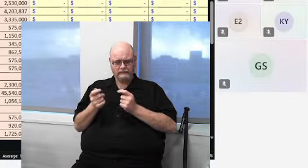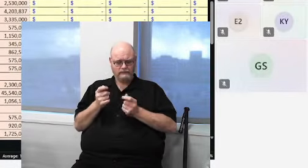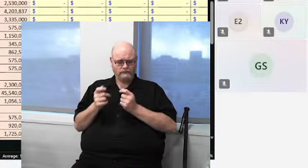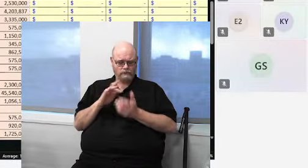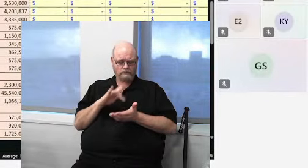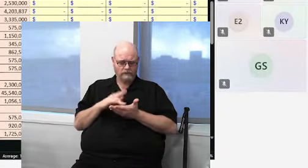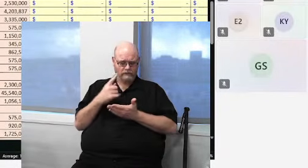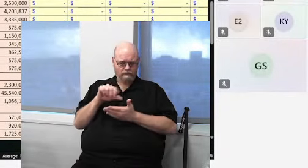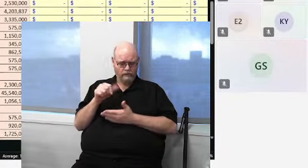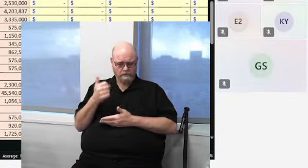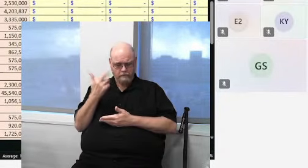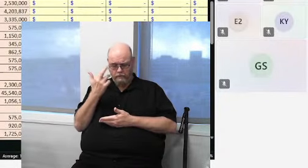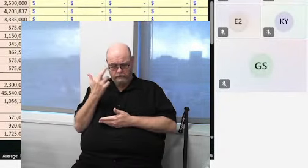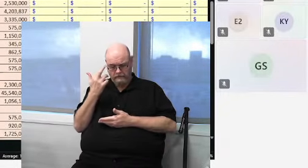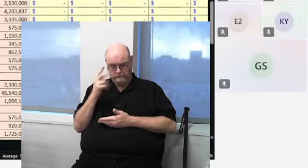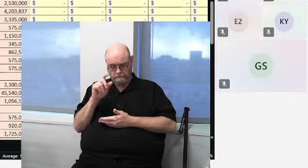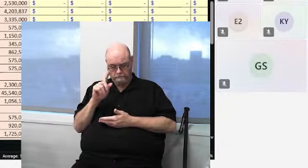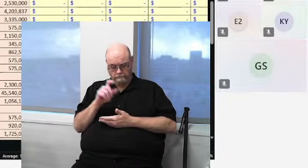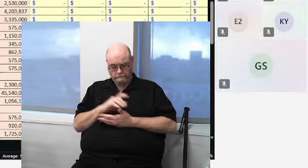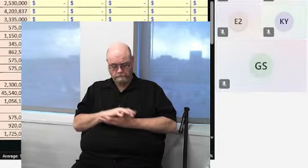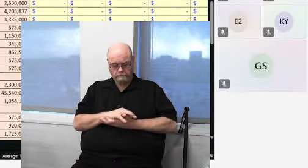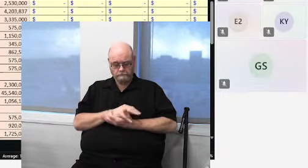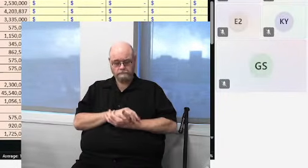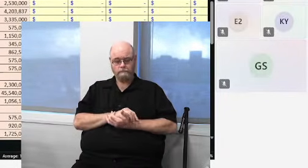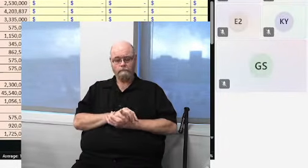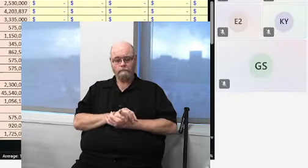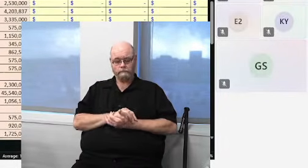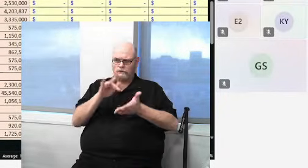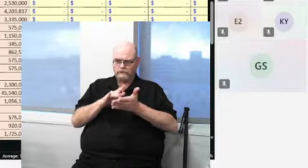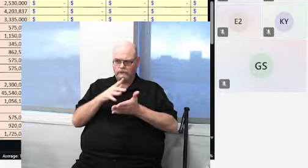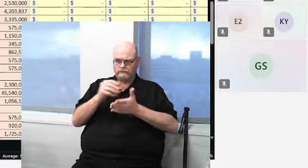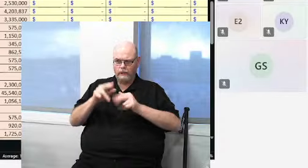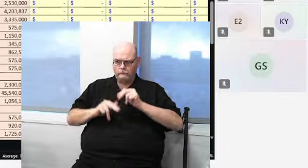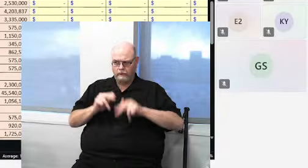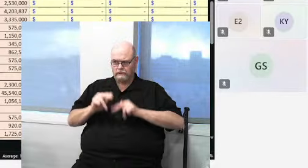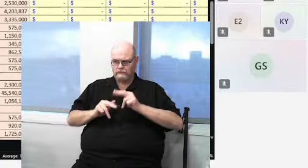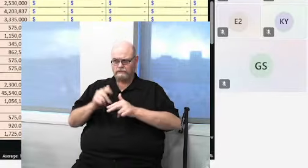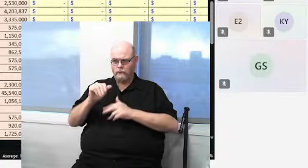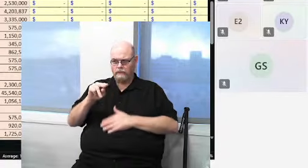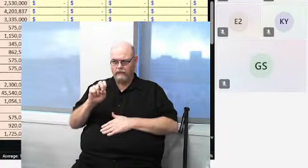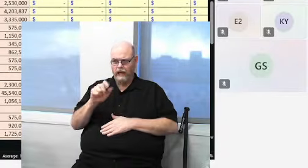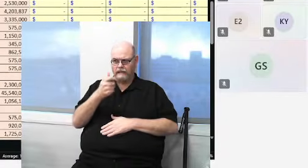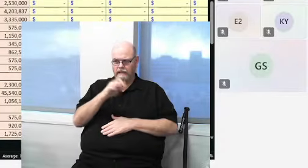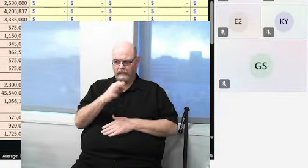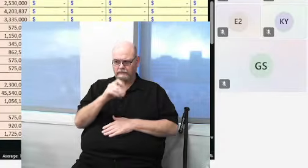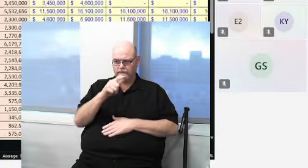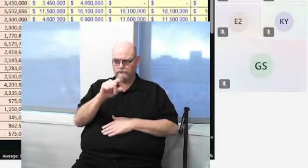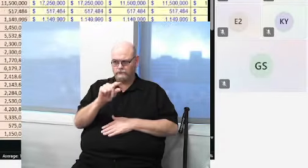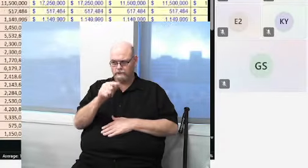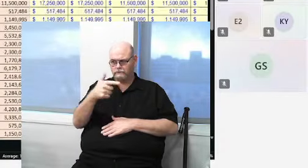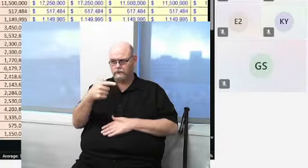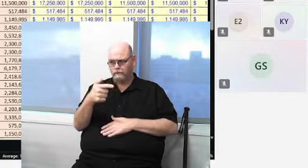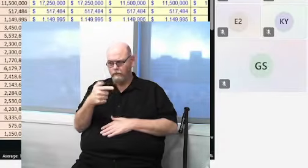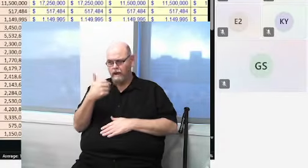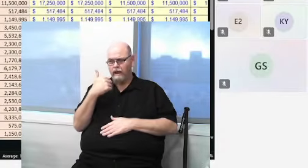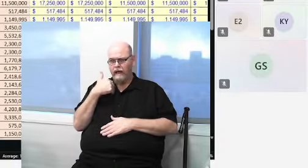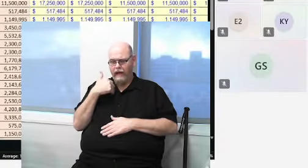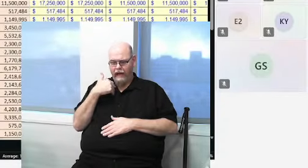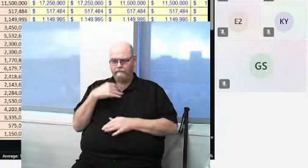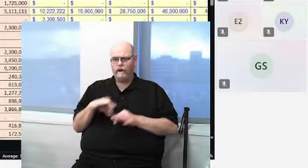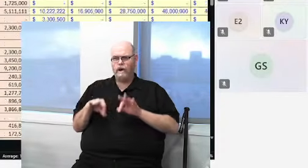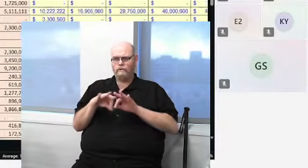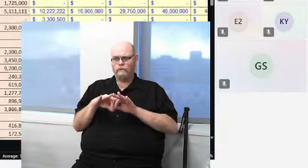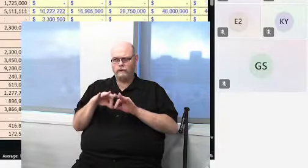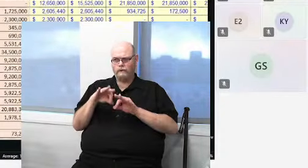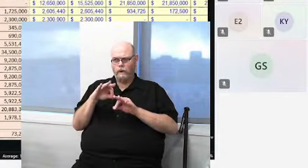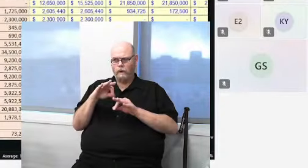existing control center buildings for some other reason? Buildings. And so line 19, 20, 21, for example,